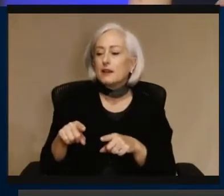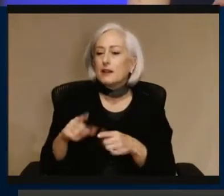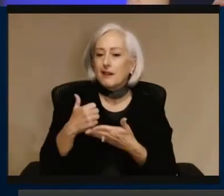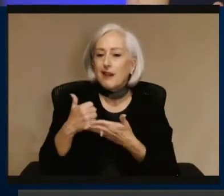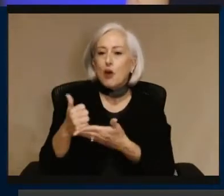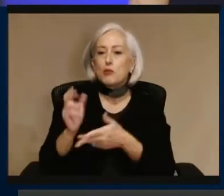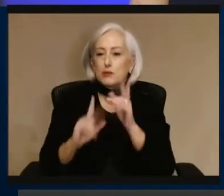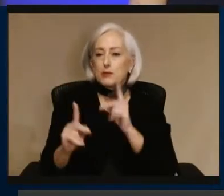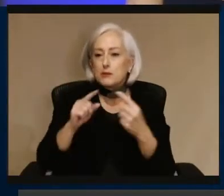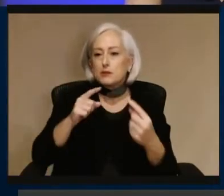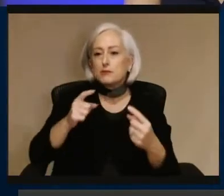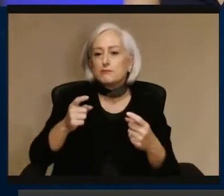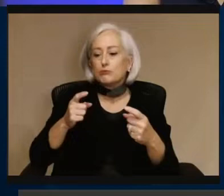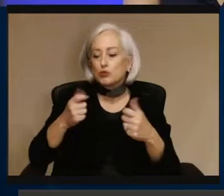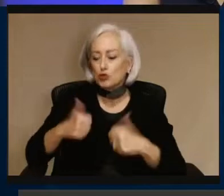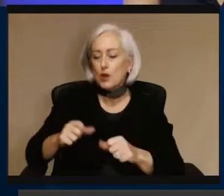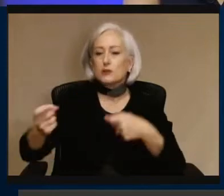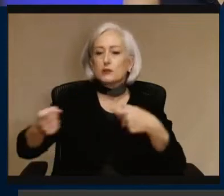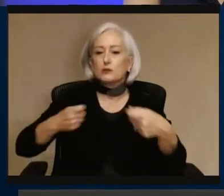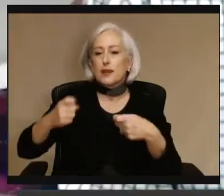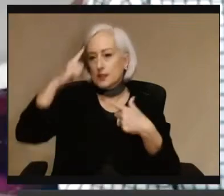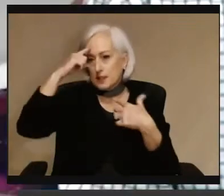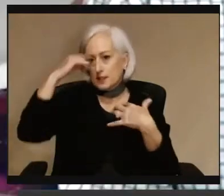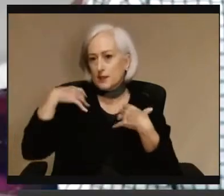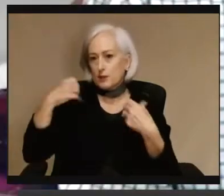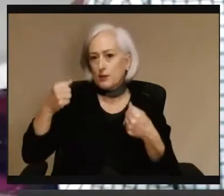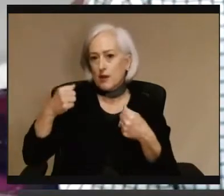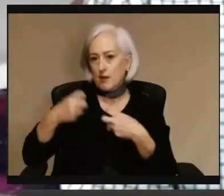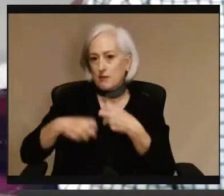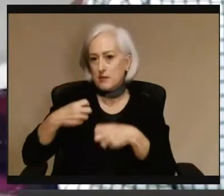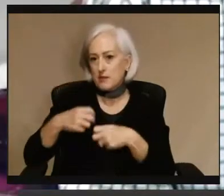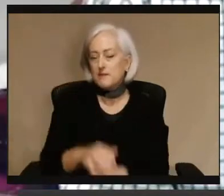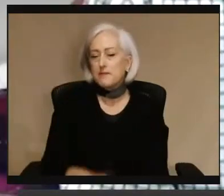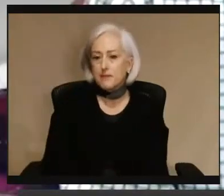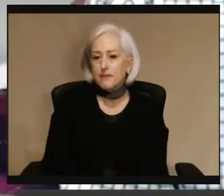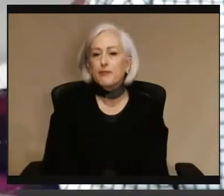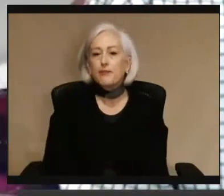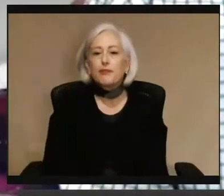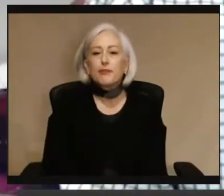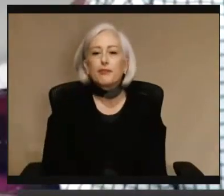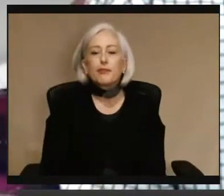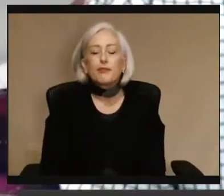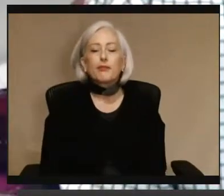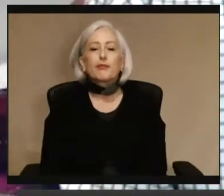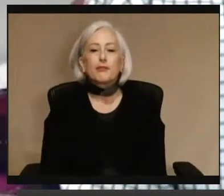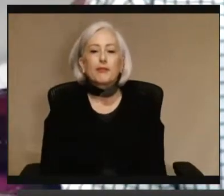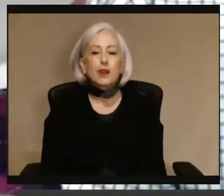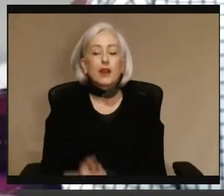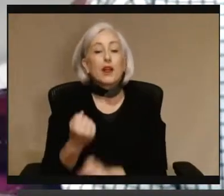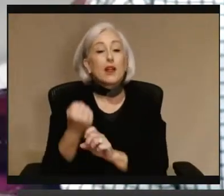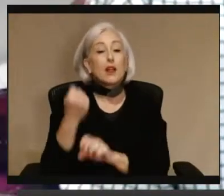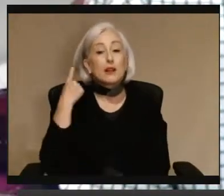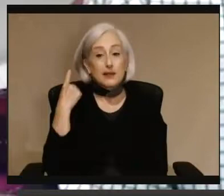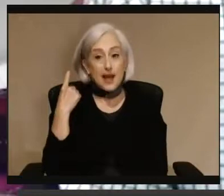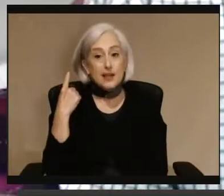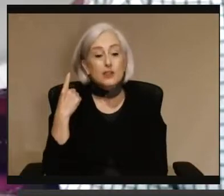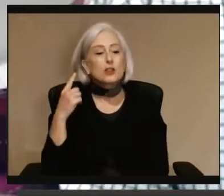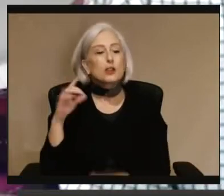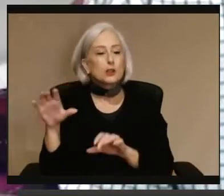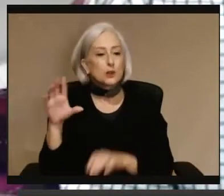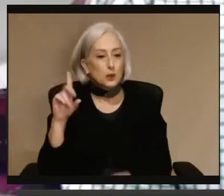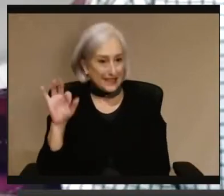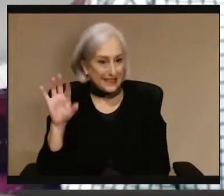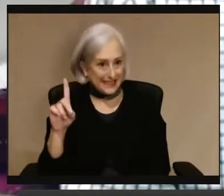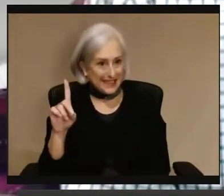illness? Just, how does it help? Well, one of the main things, we did this last year as well and had a fabulous turnout, over